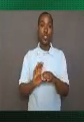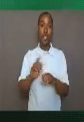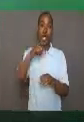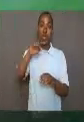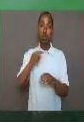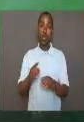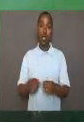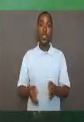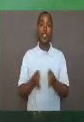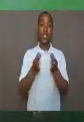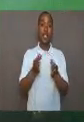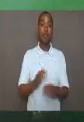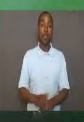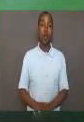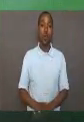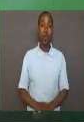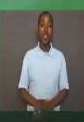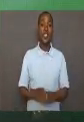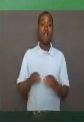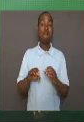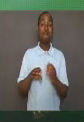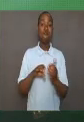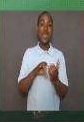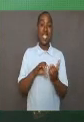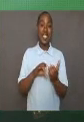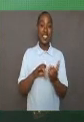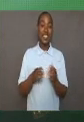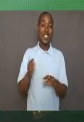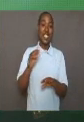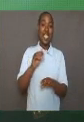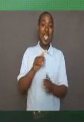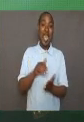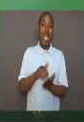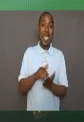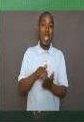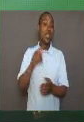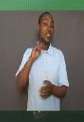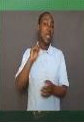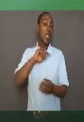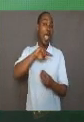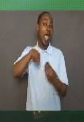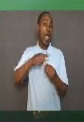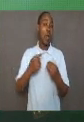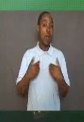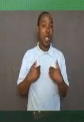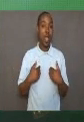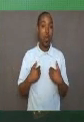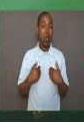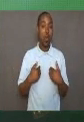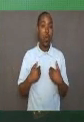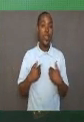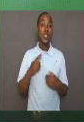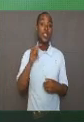pain. Mucus is secreted from the lining of the trachea, which, like